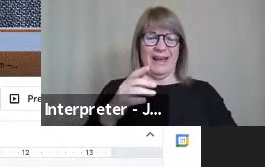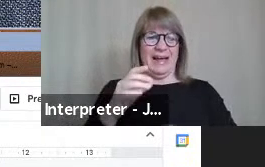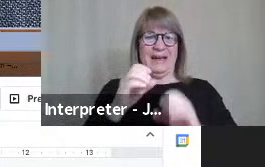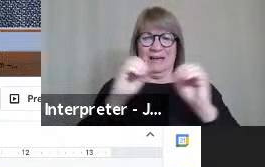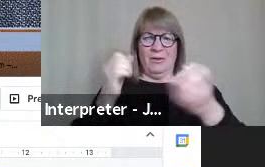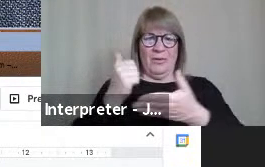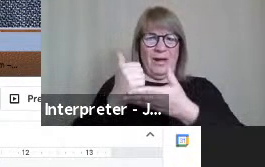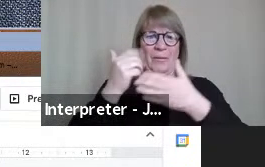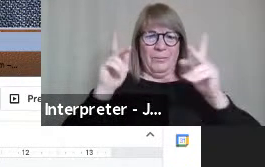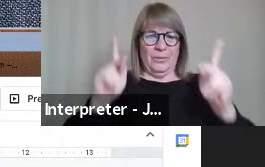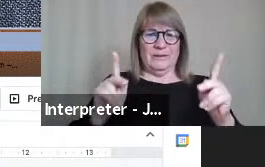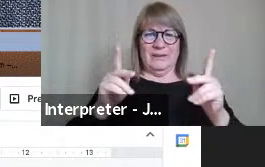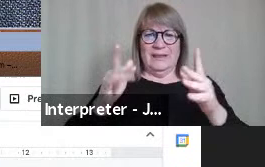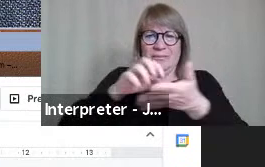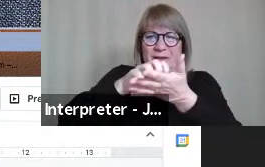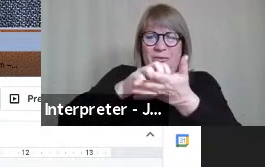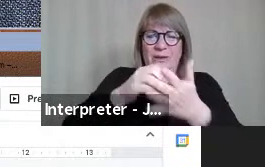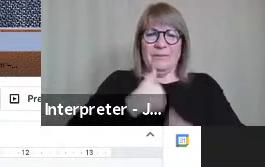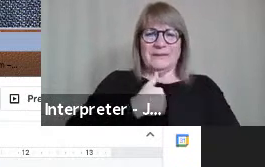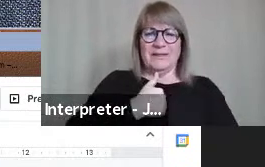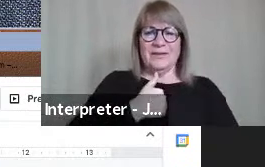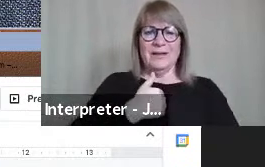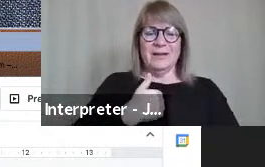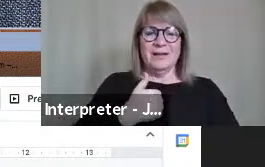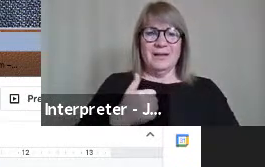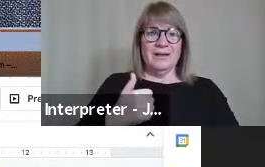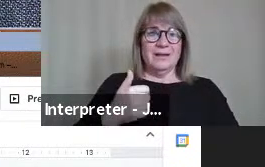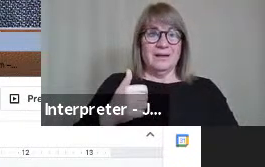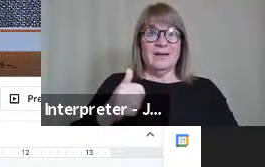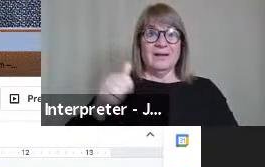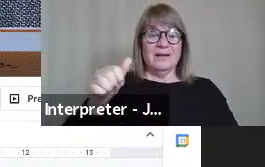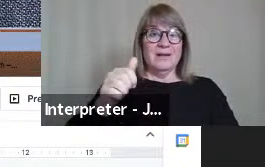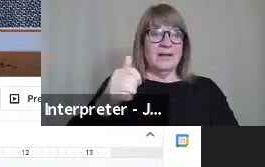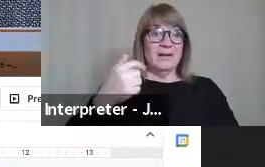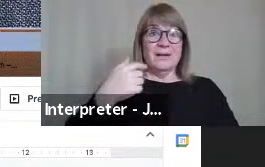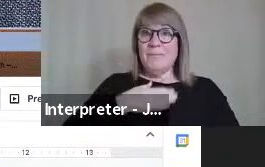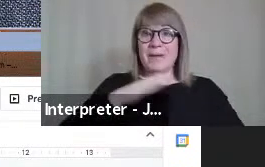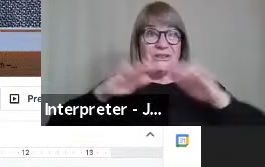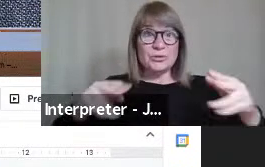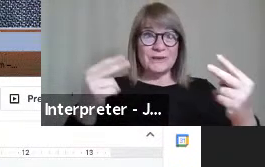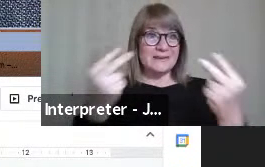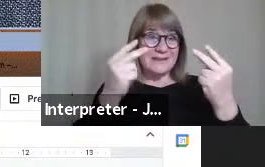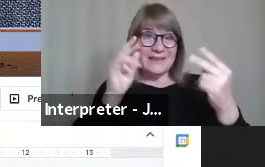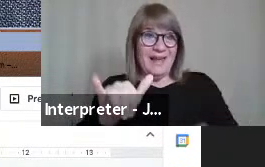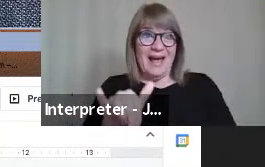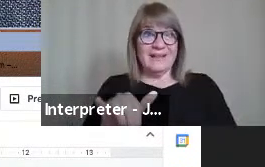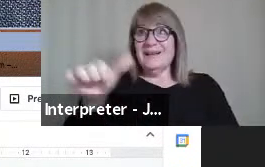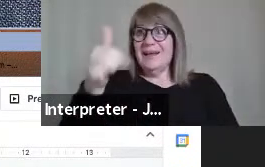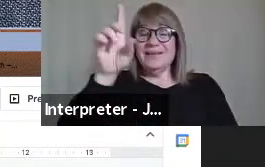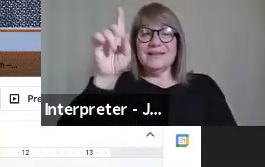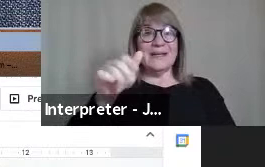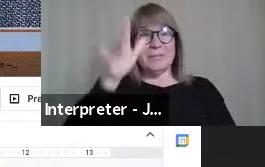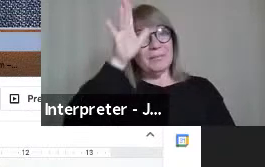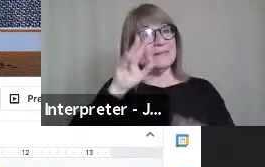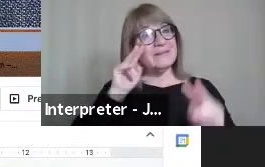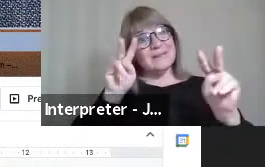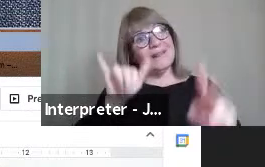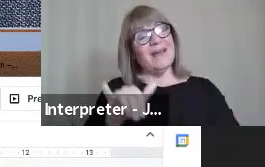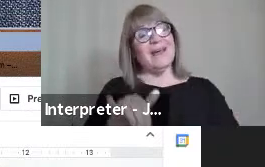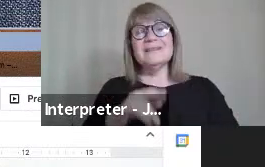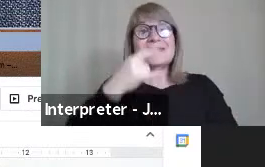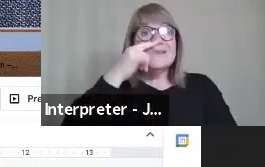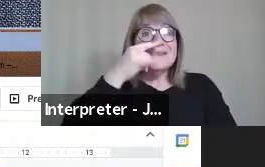my kids and other all disabled parents we see this and we can't help but see this and you know kids are naturally